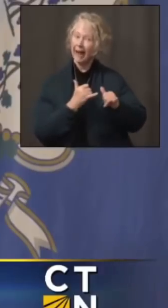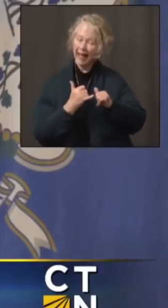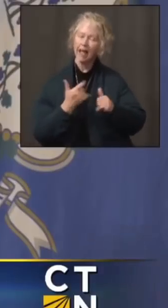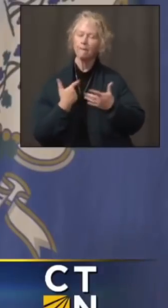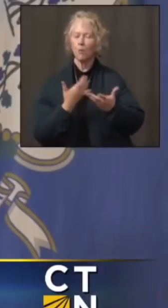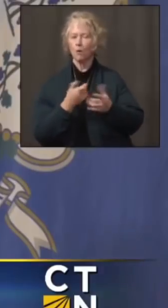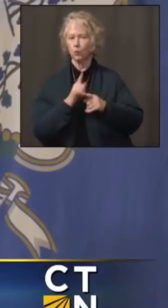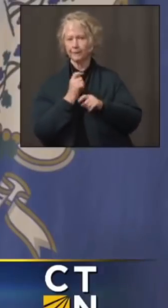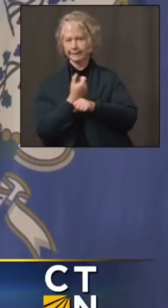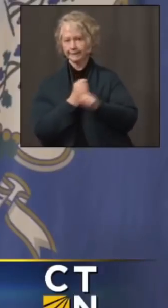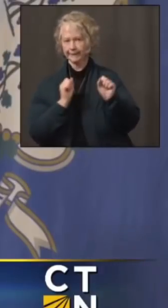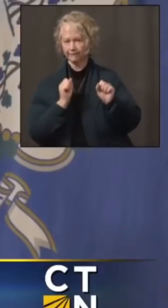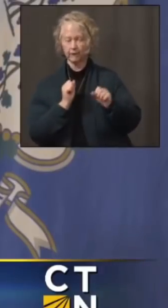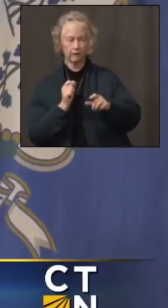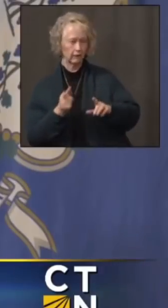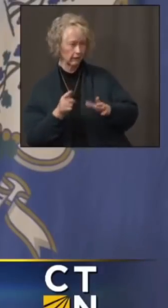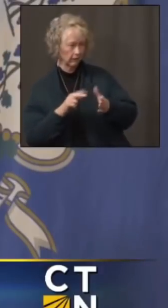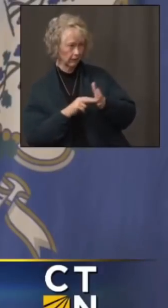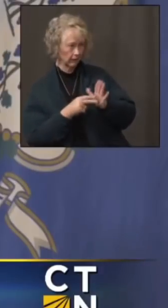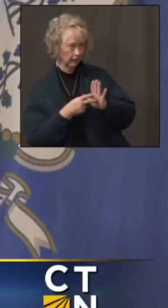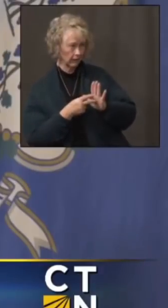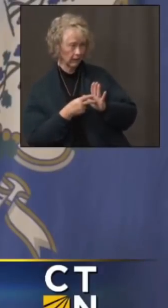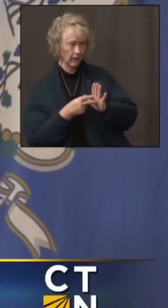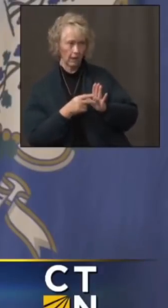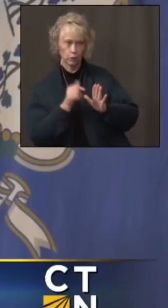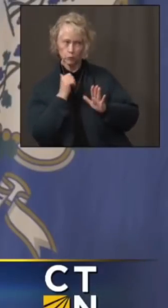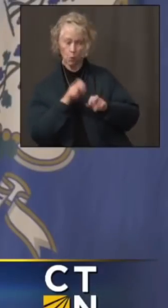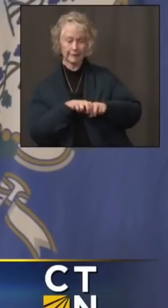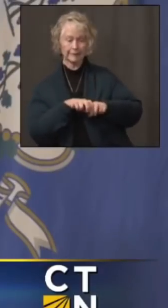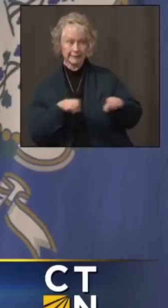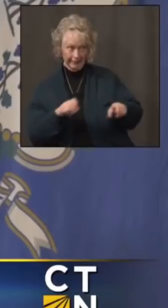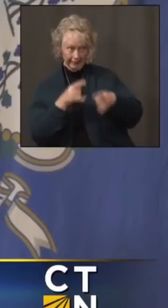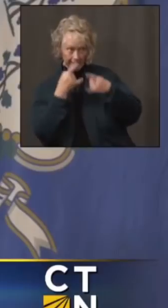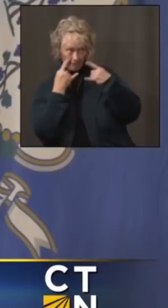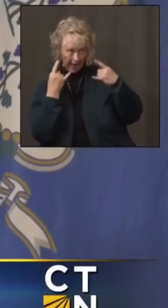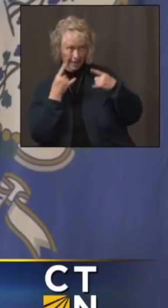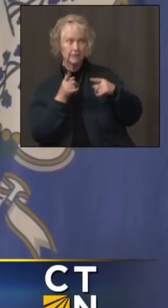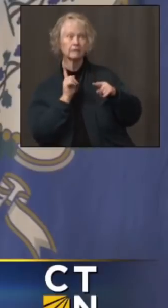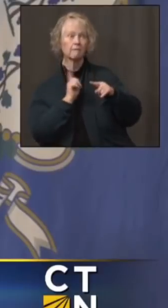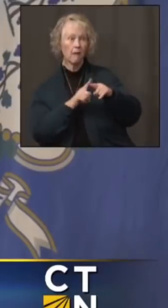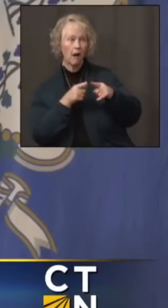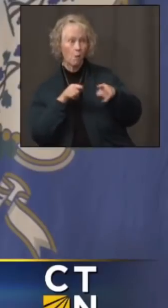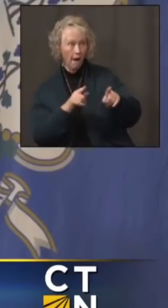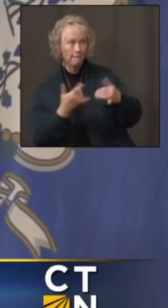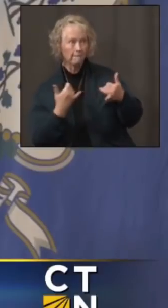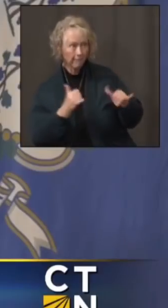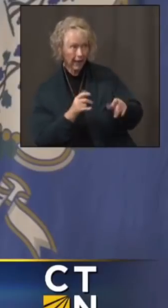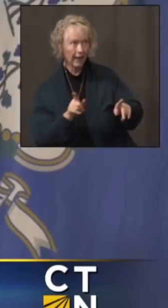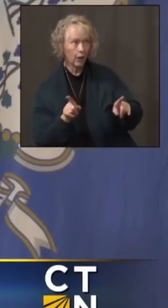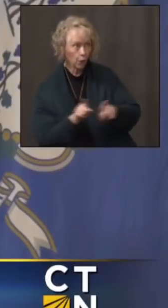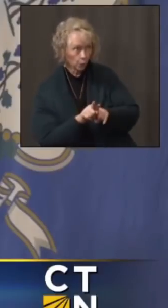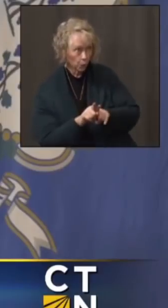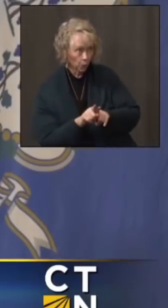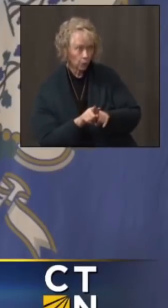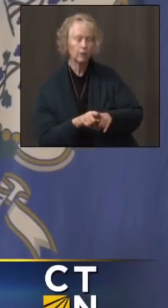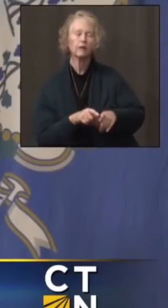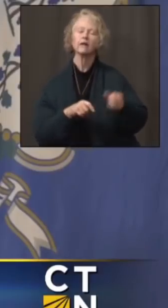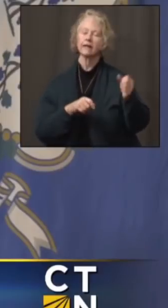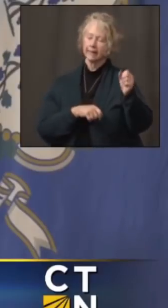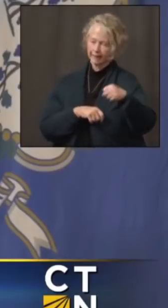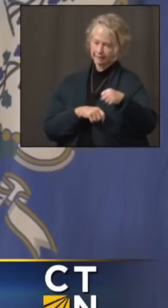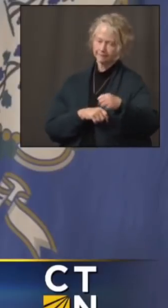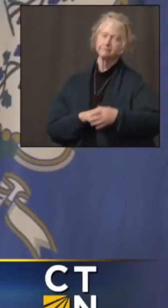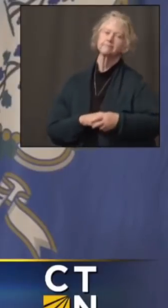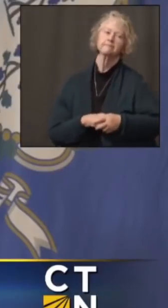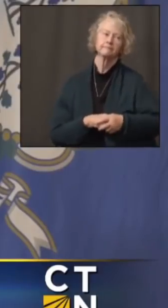safely. So you're saying not just masks on the sidelines, but while players are playing as well? That's right. Okay, thank